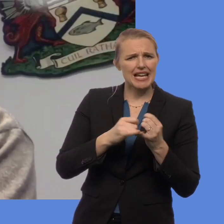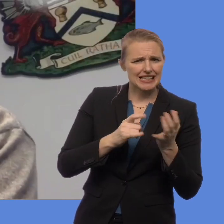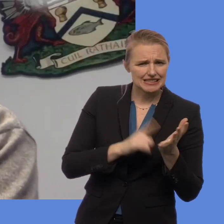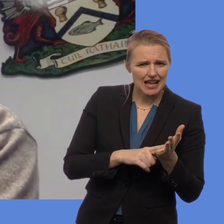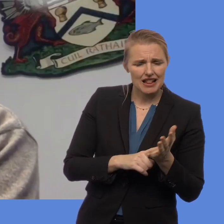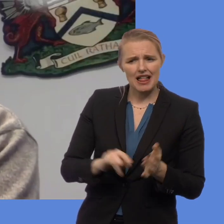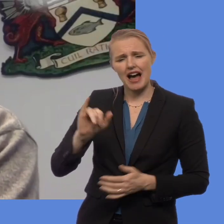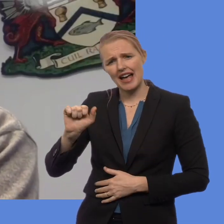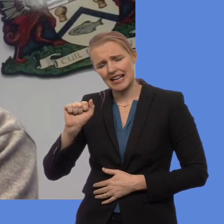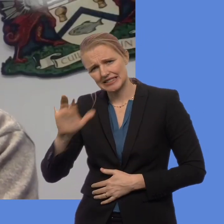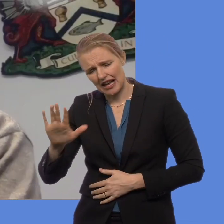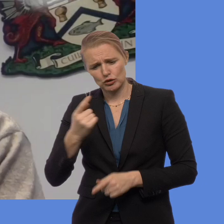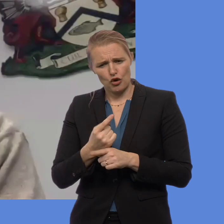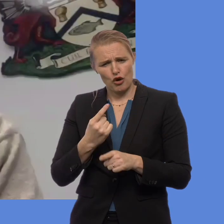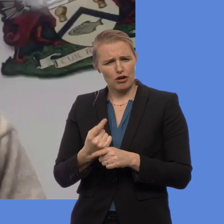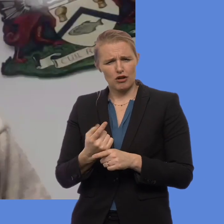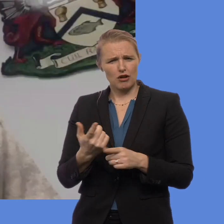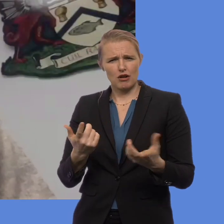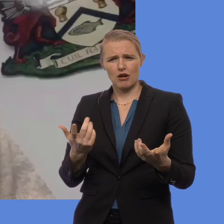Irish Sign Language. Is there a